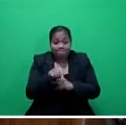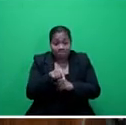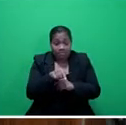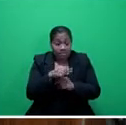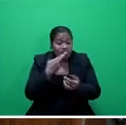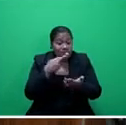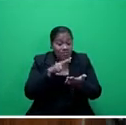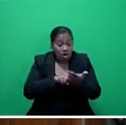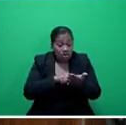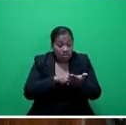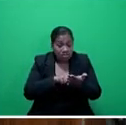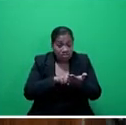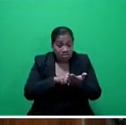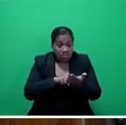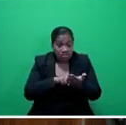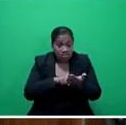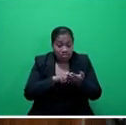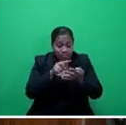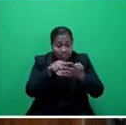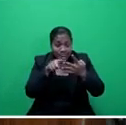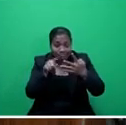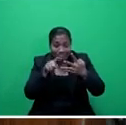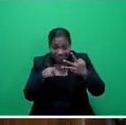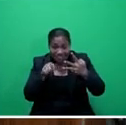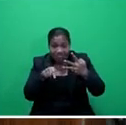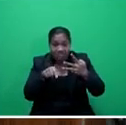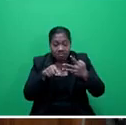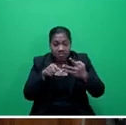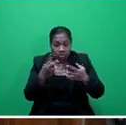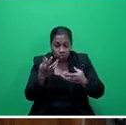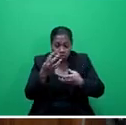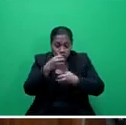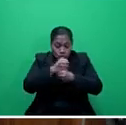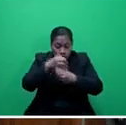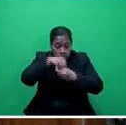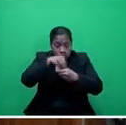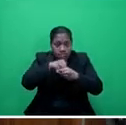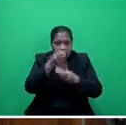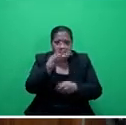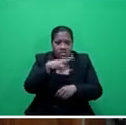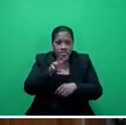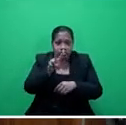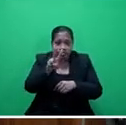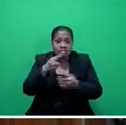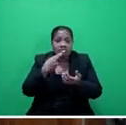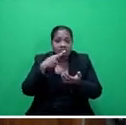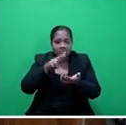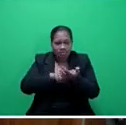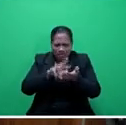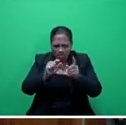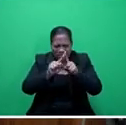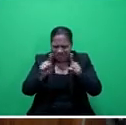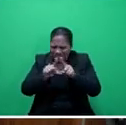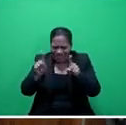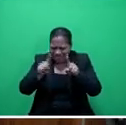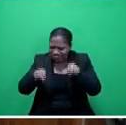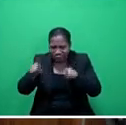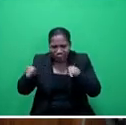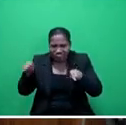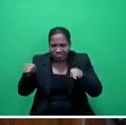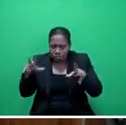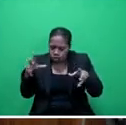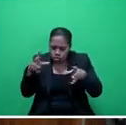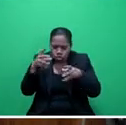these reports contained at least 32 reports from different agencies and ministries. Therefore, the audit report